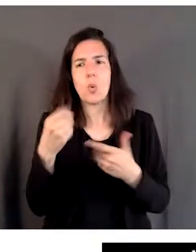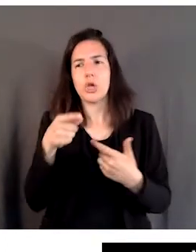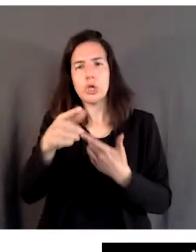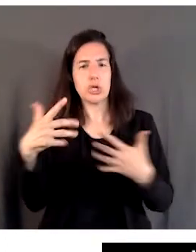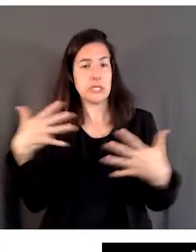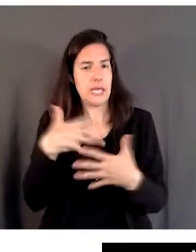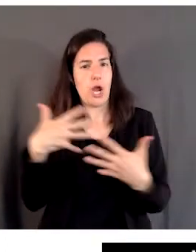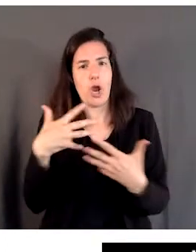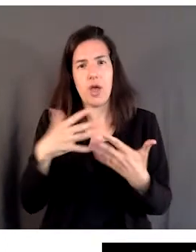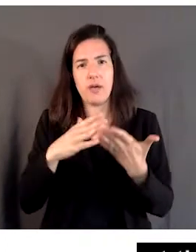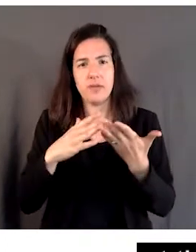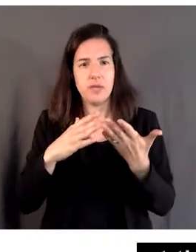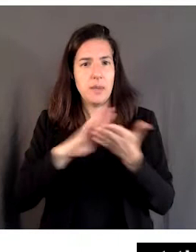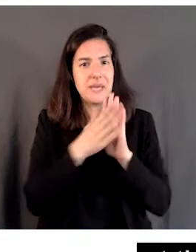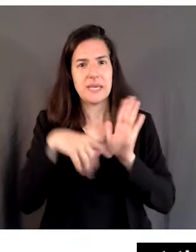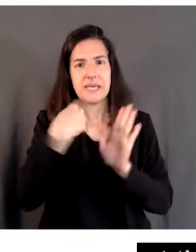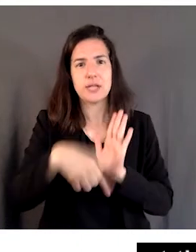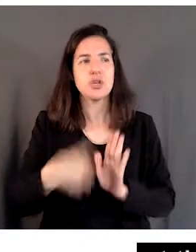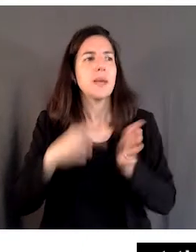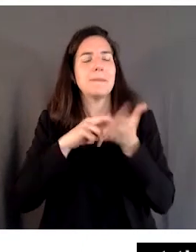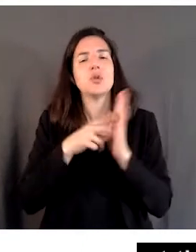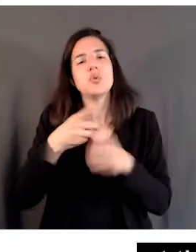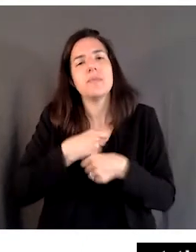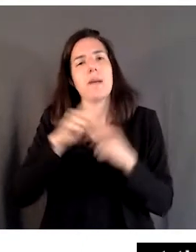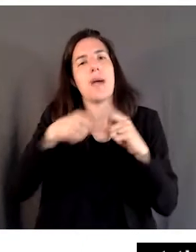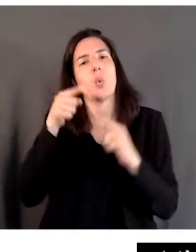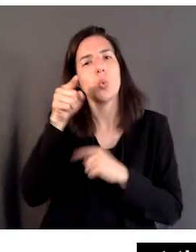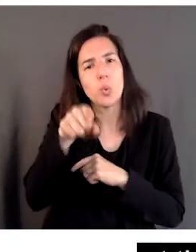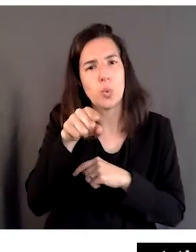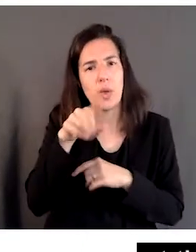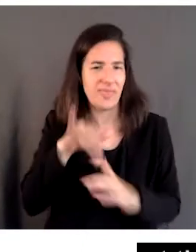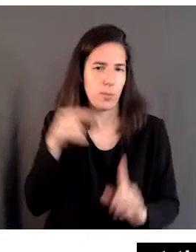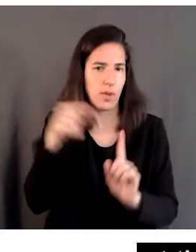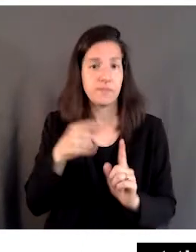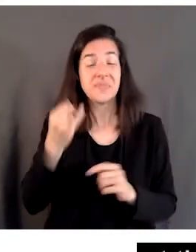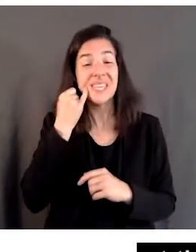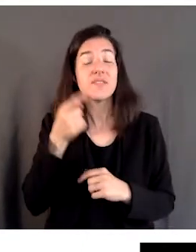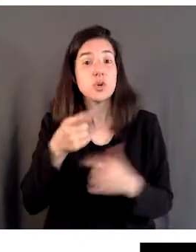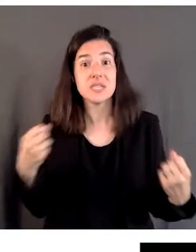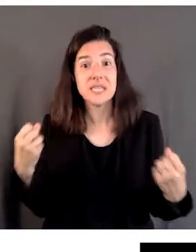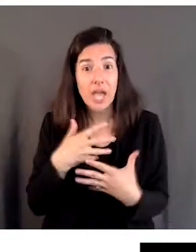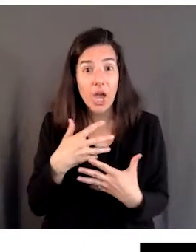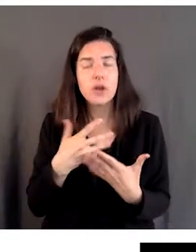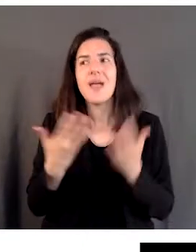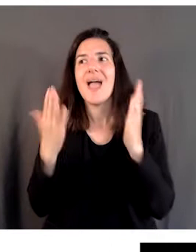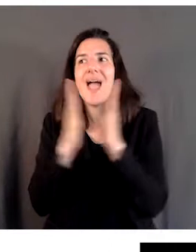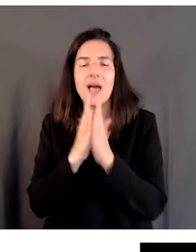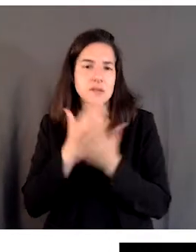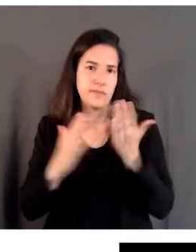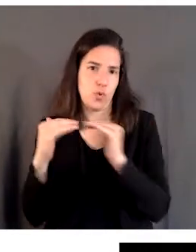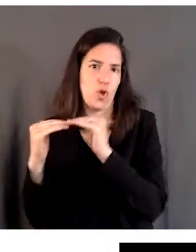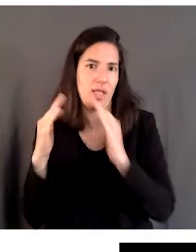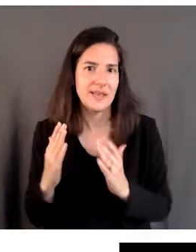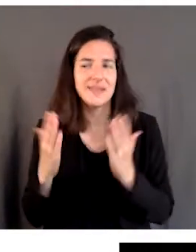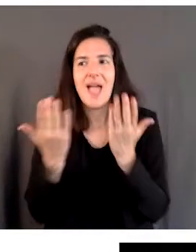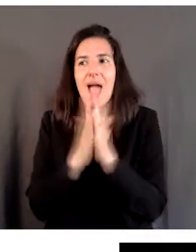canceled, you've made it about you at that point. And if you're scared, ask some of your trusted colleagues, some of your friends, some of